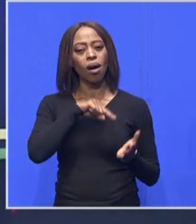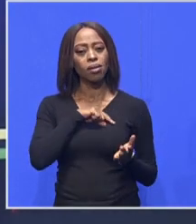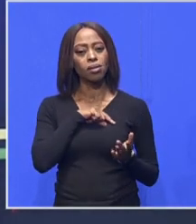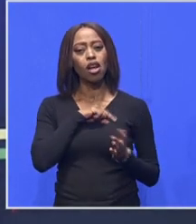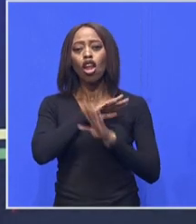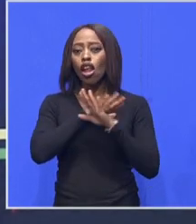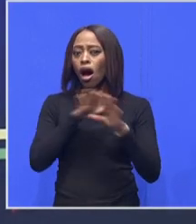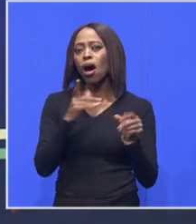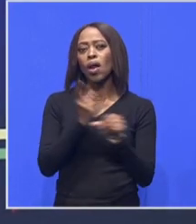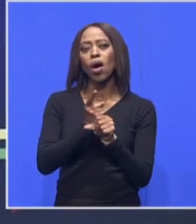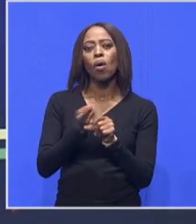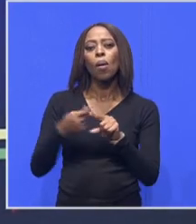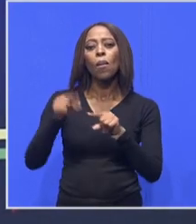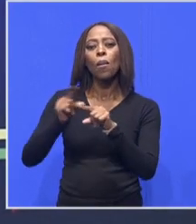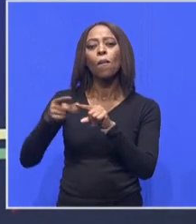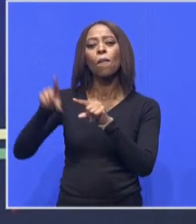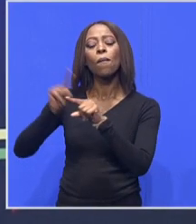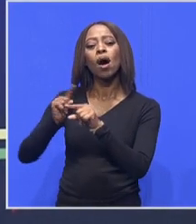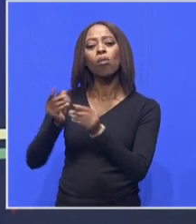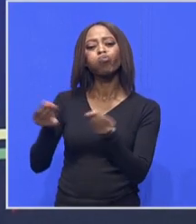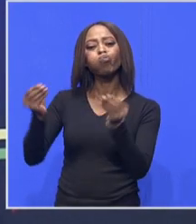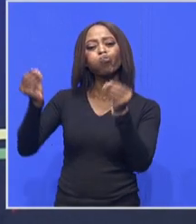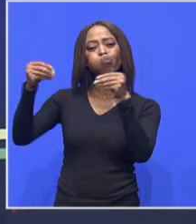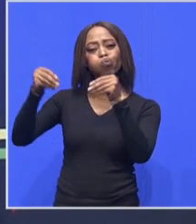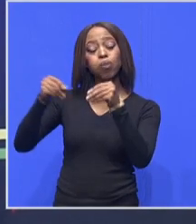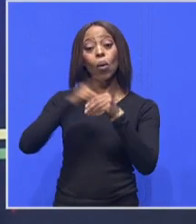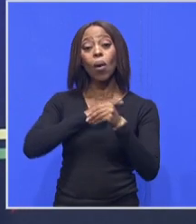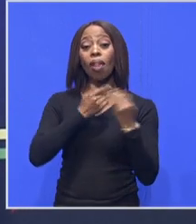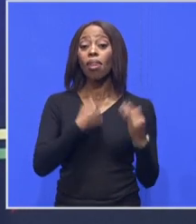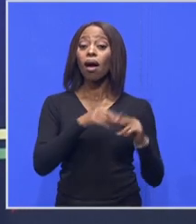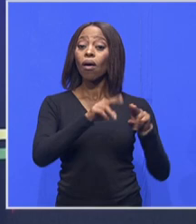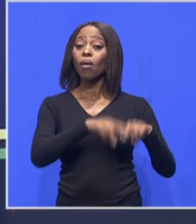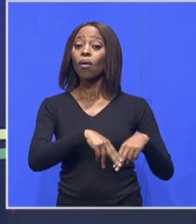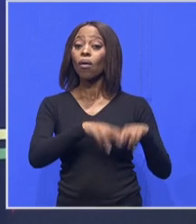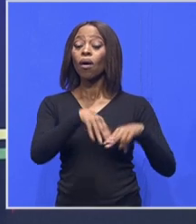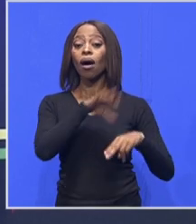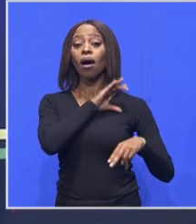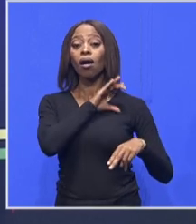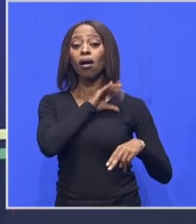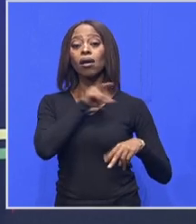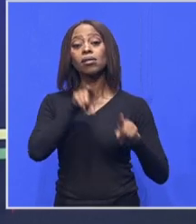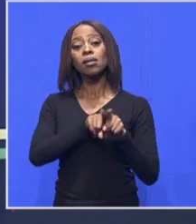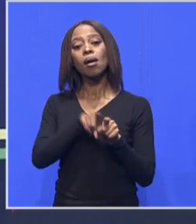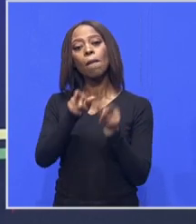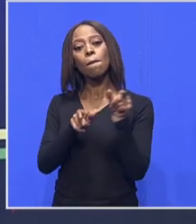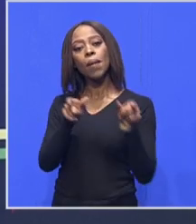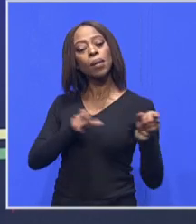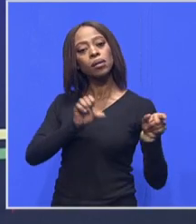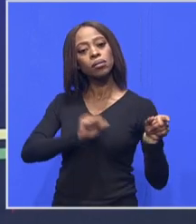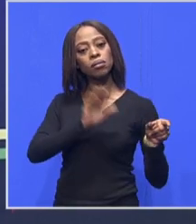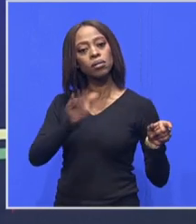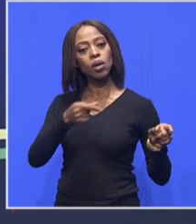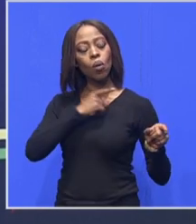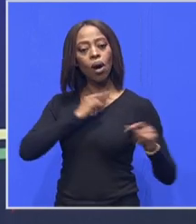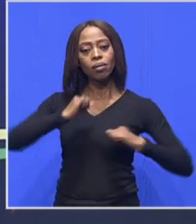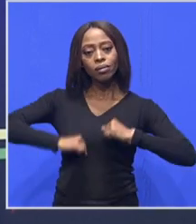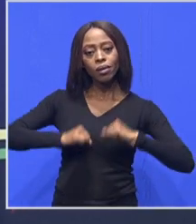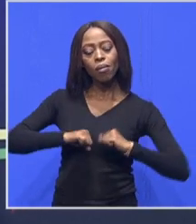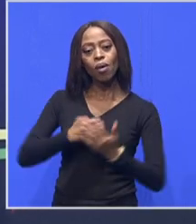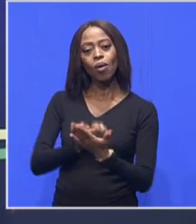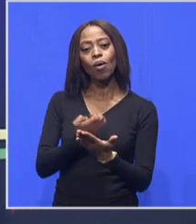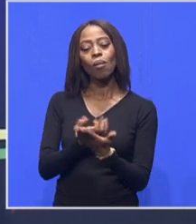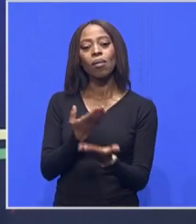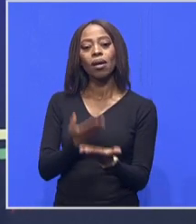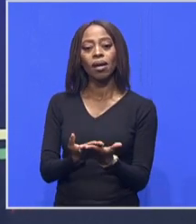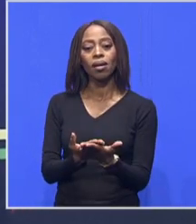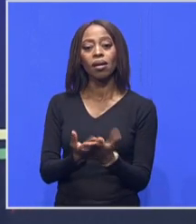increase of the repo rate. So as things stand, we're dependent on consumers and the people of South Africa to try and stabilize our economy in the